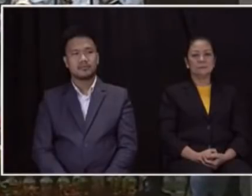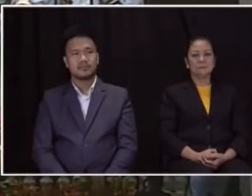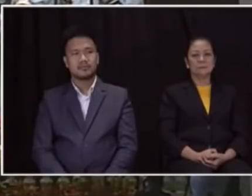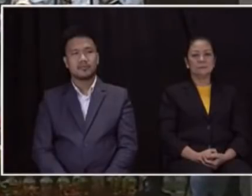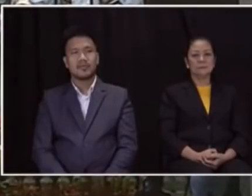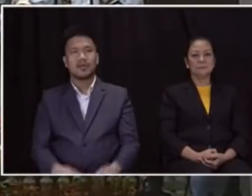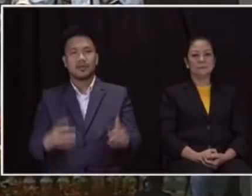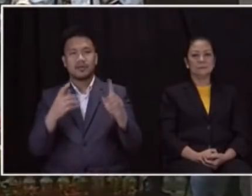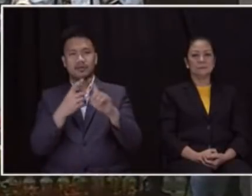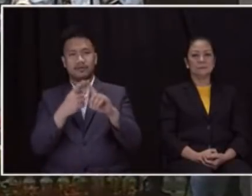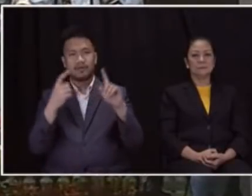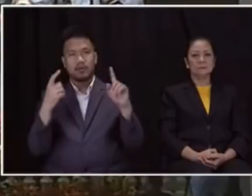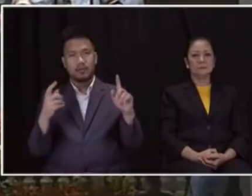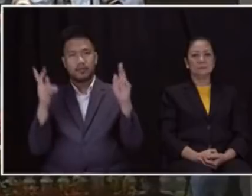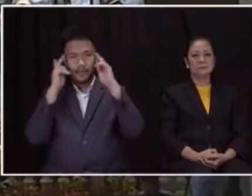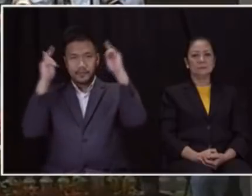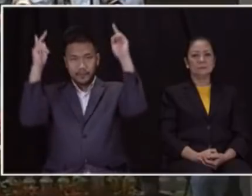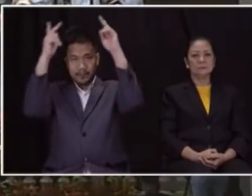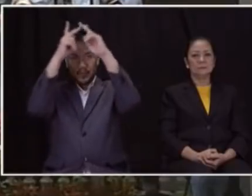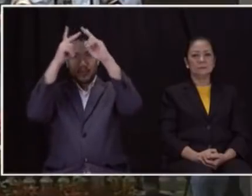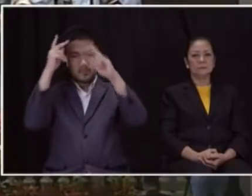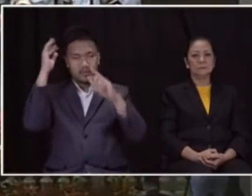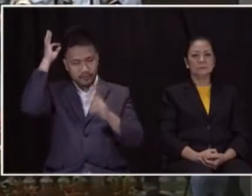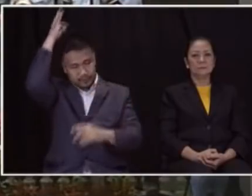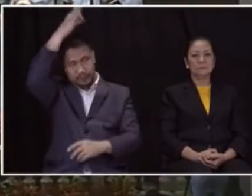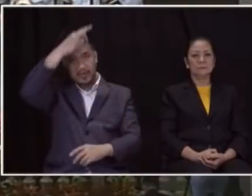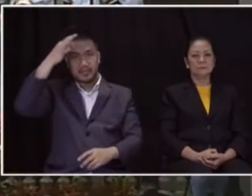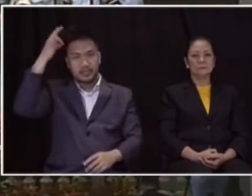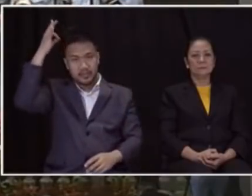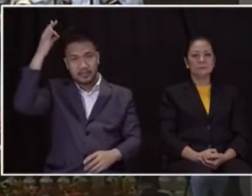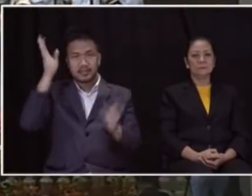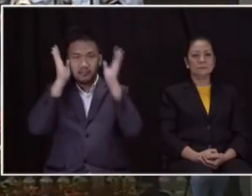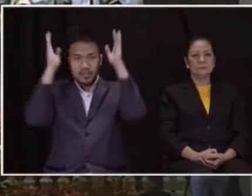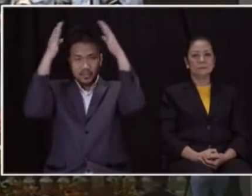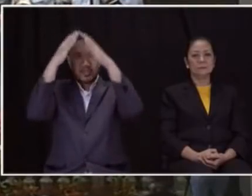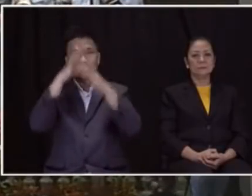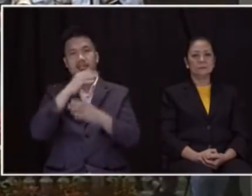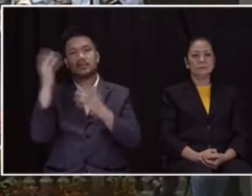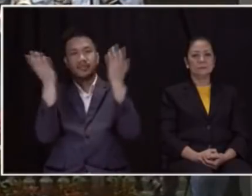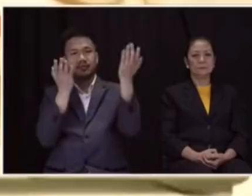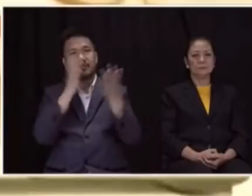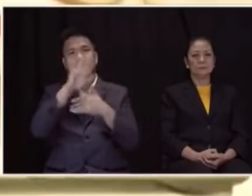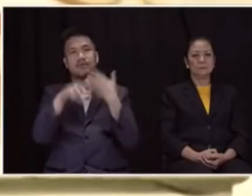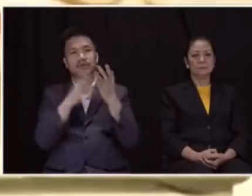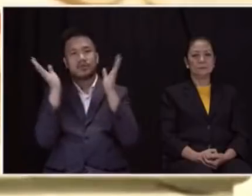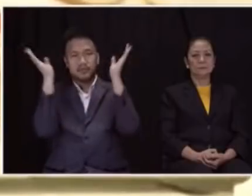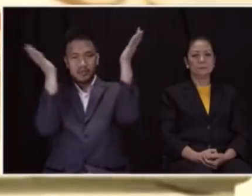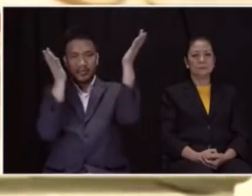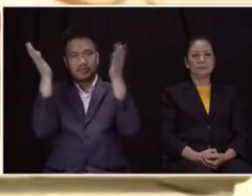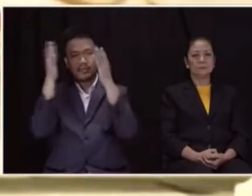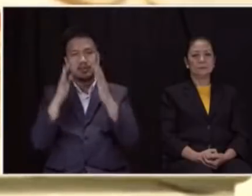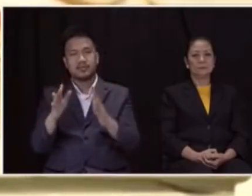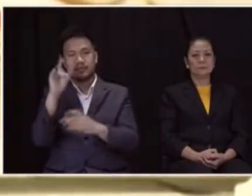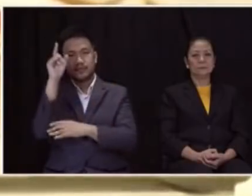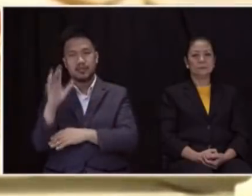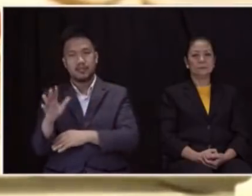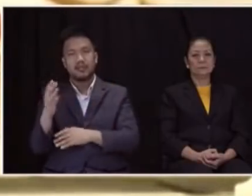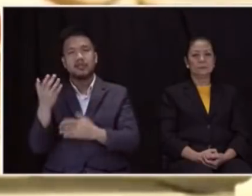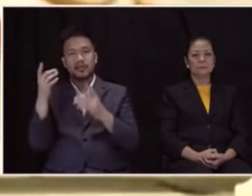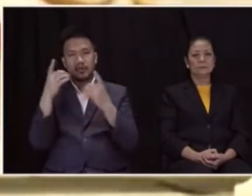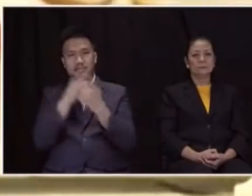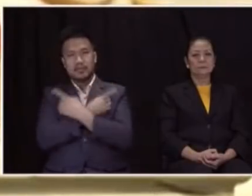Francis, Bishop, servant of the servants of God. To our venerable brother,